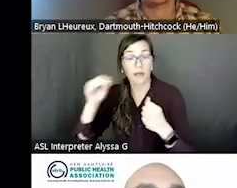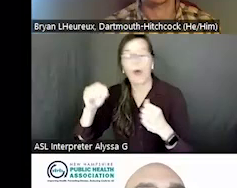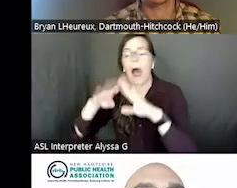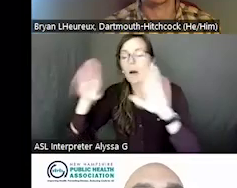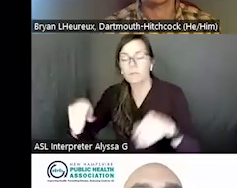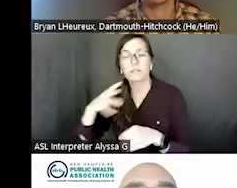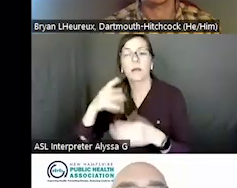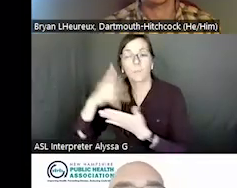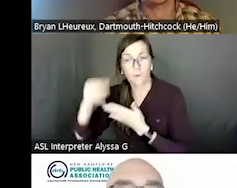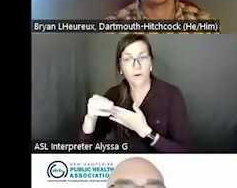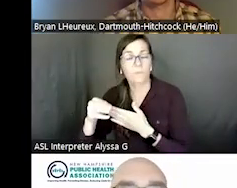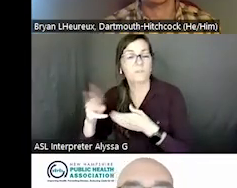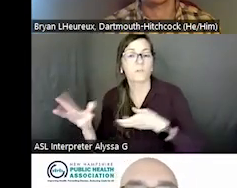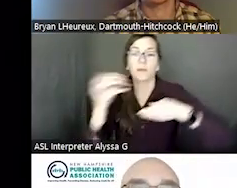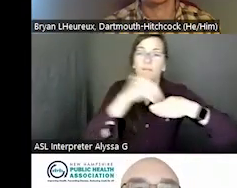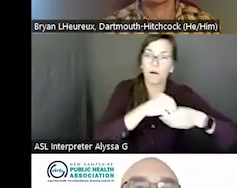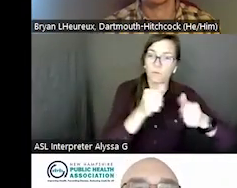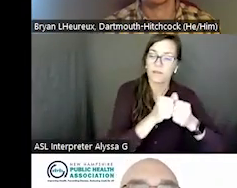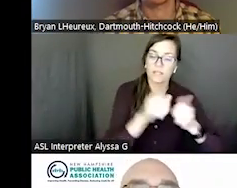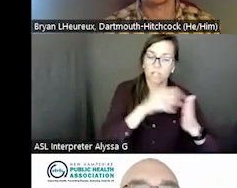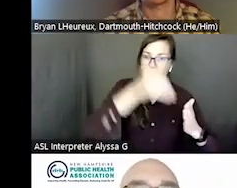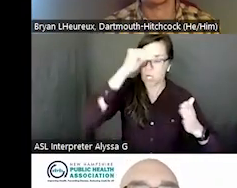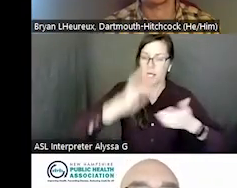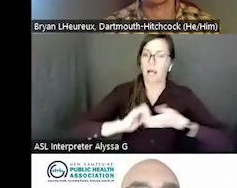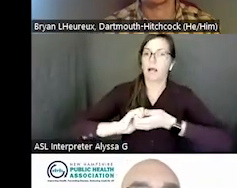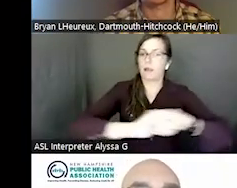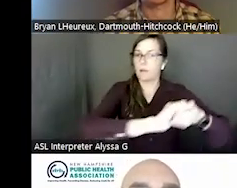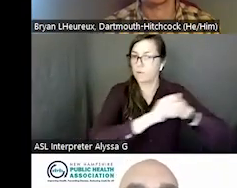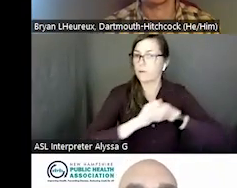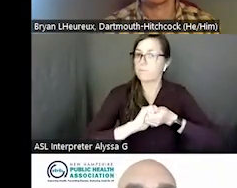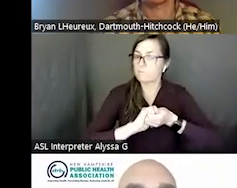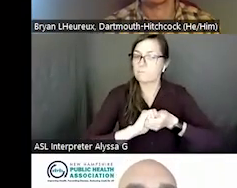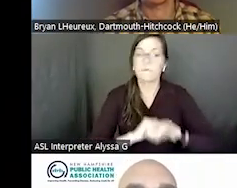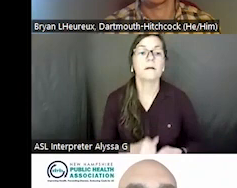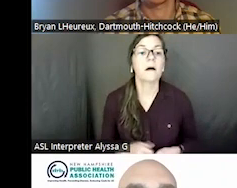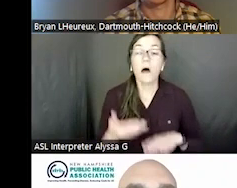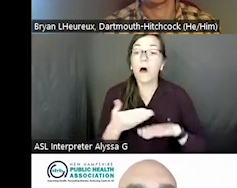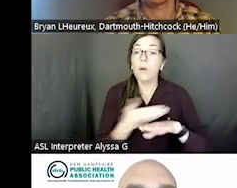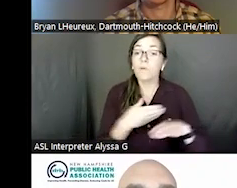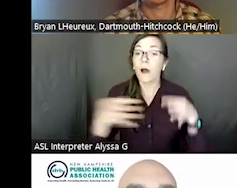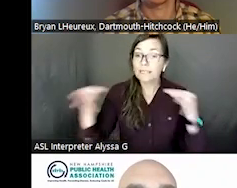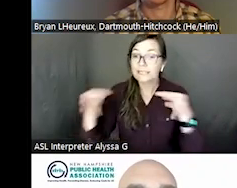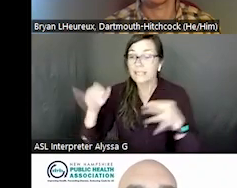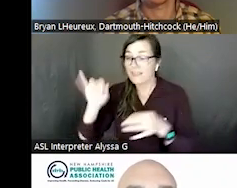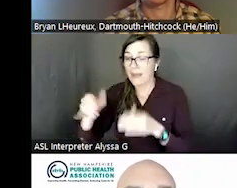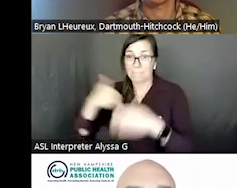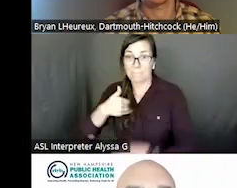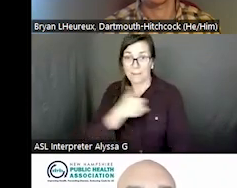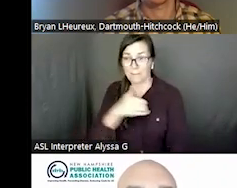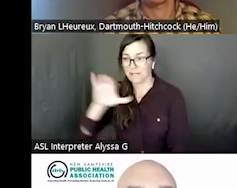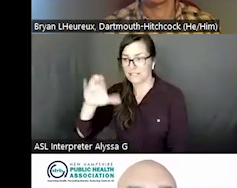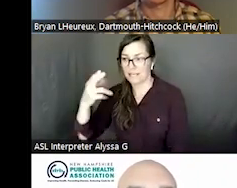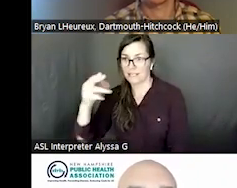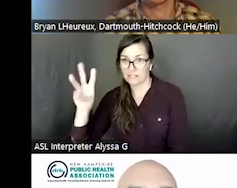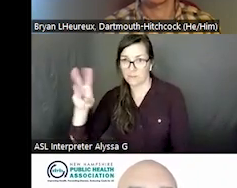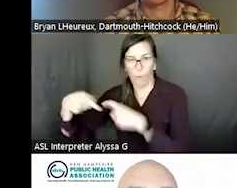to be part of a learning collaborative. So before we get to the CHW story, this is the